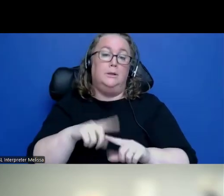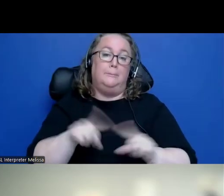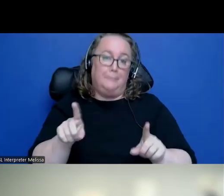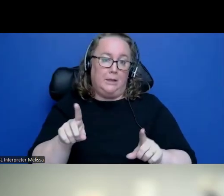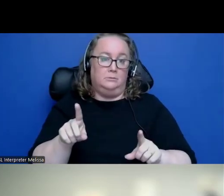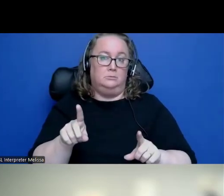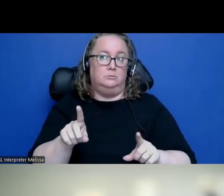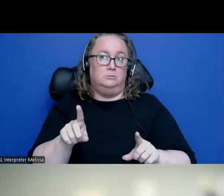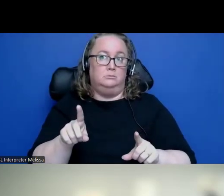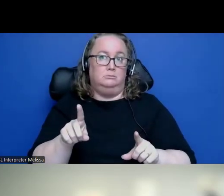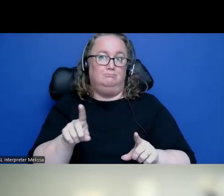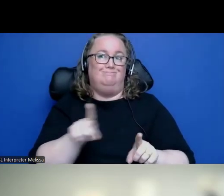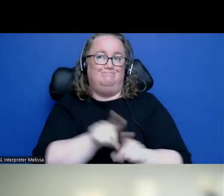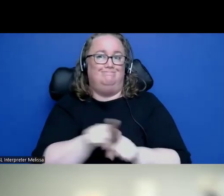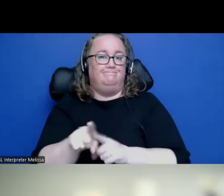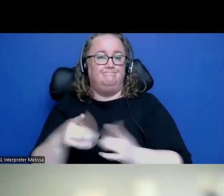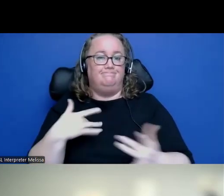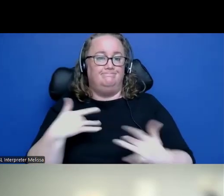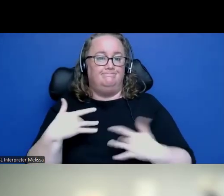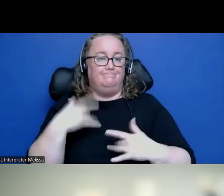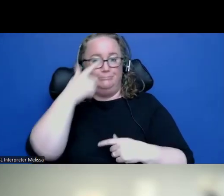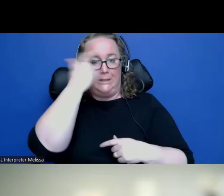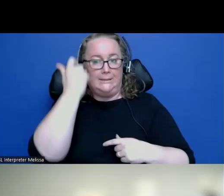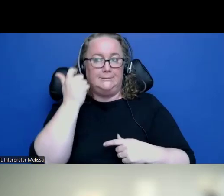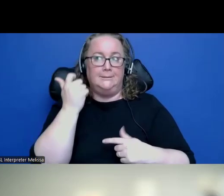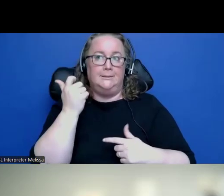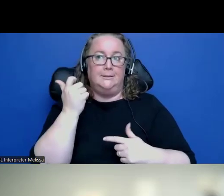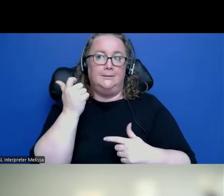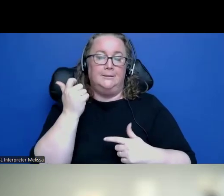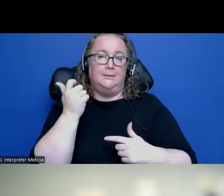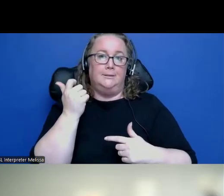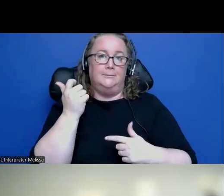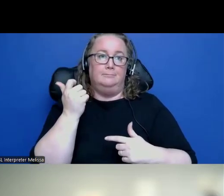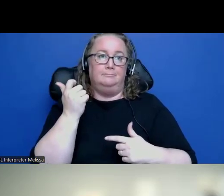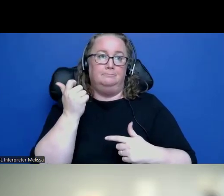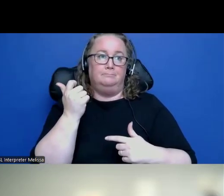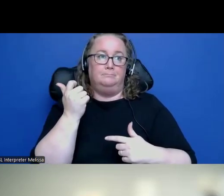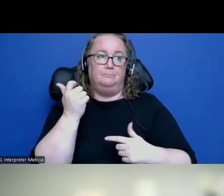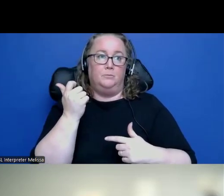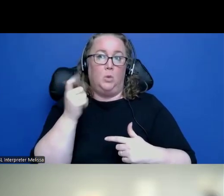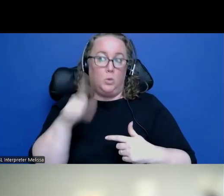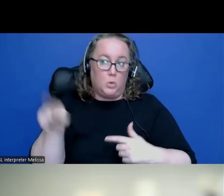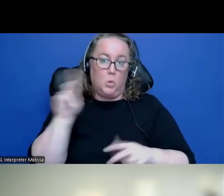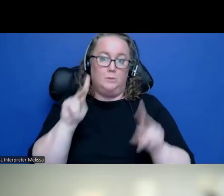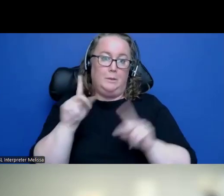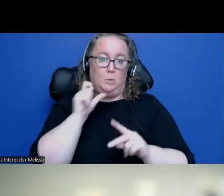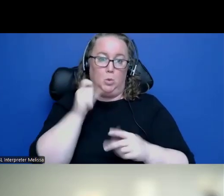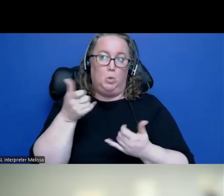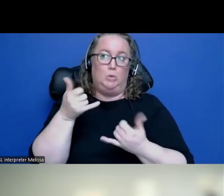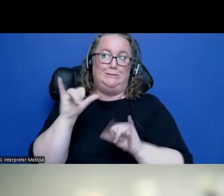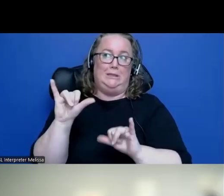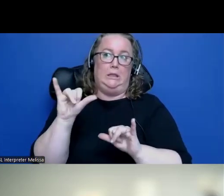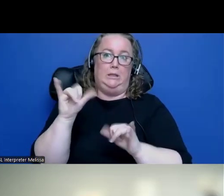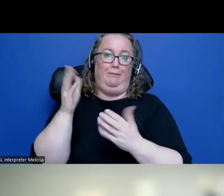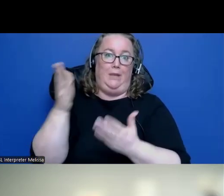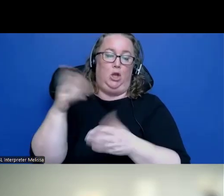because those leaders, those individuals in leadership positions